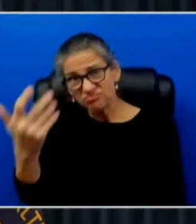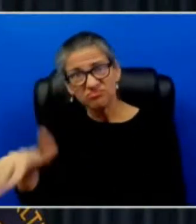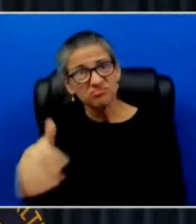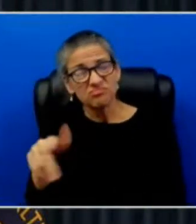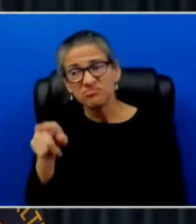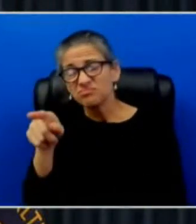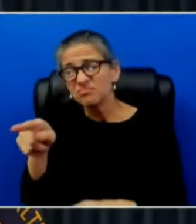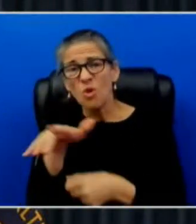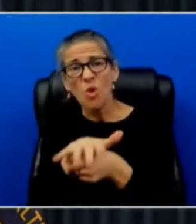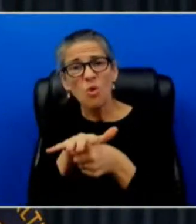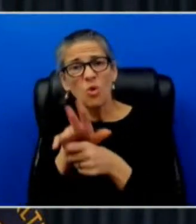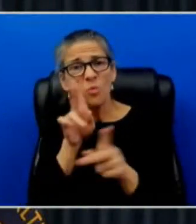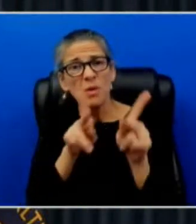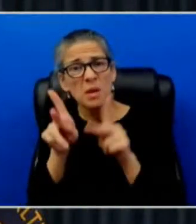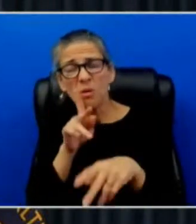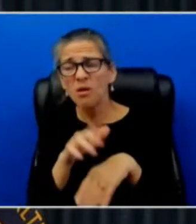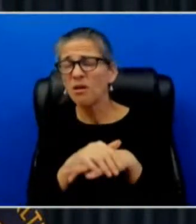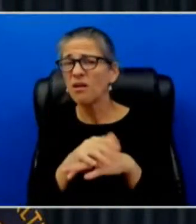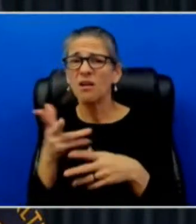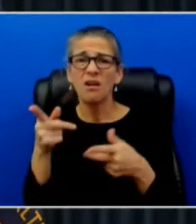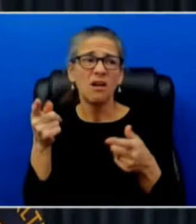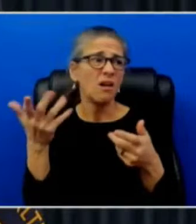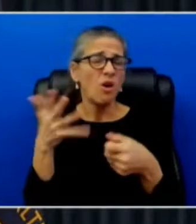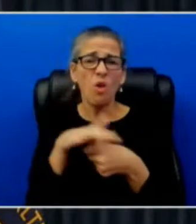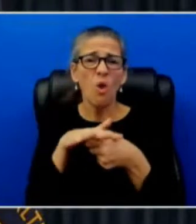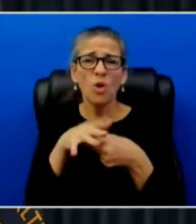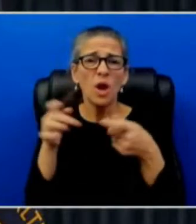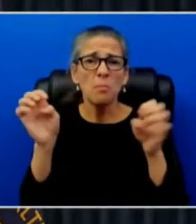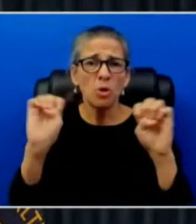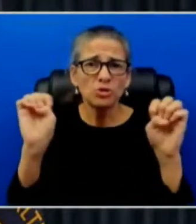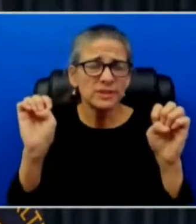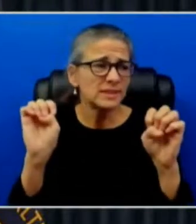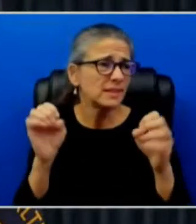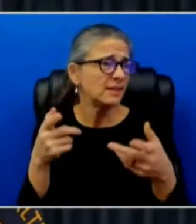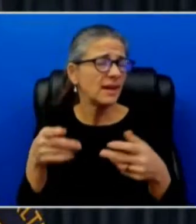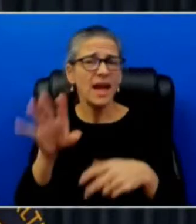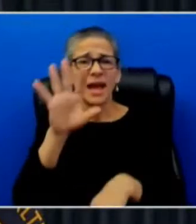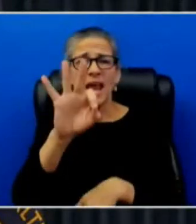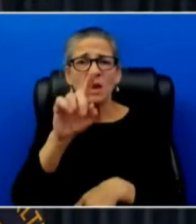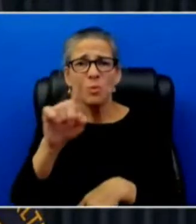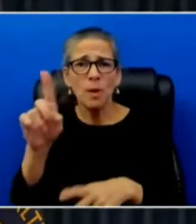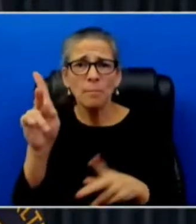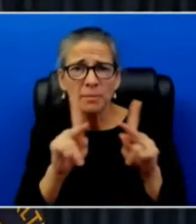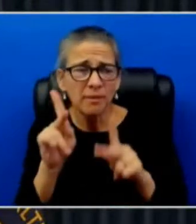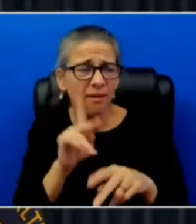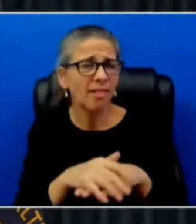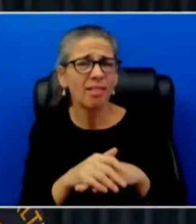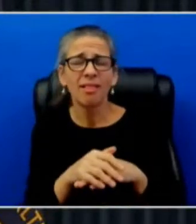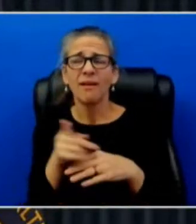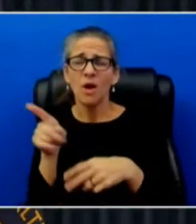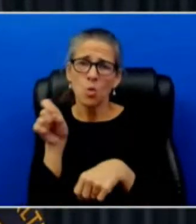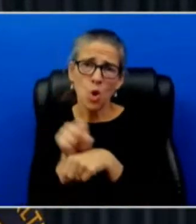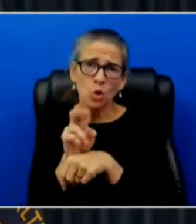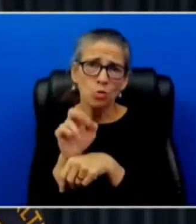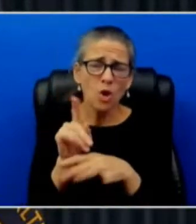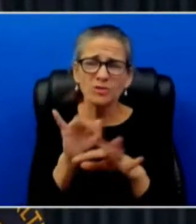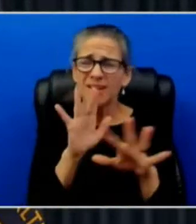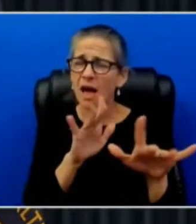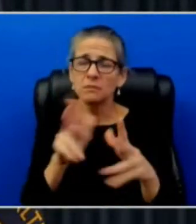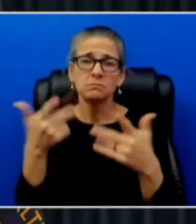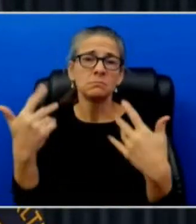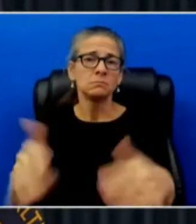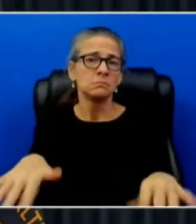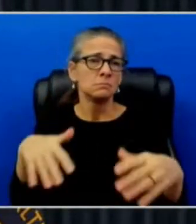judges, emergency managers, 911 dispatchers have done some extremely difficult work over the